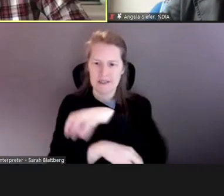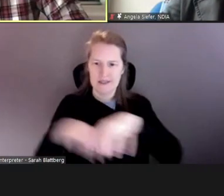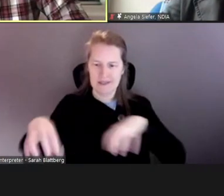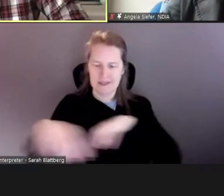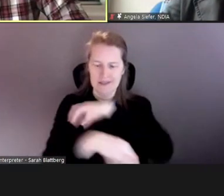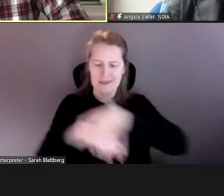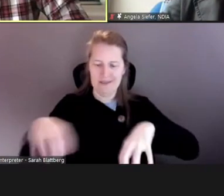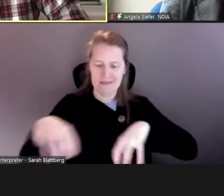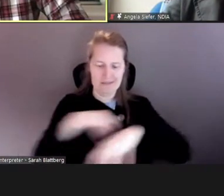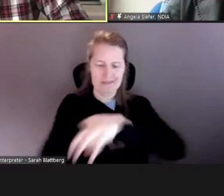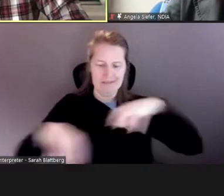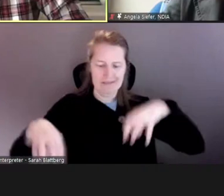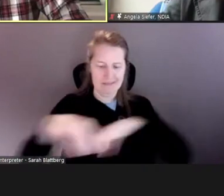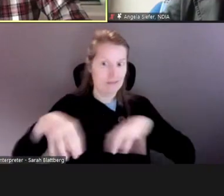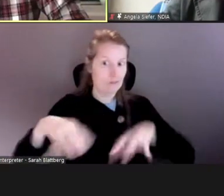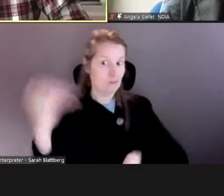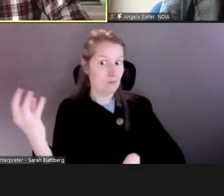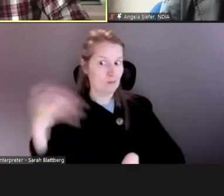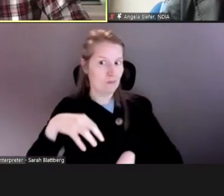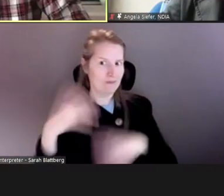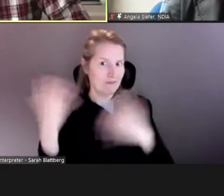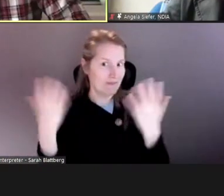But in general,